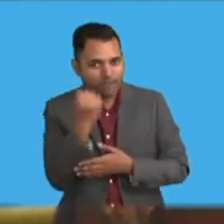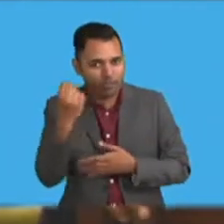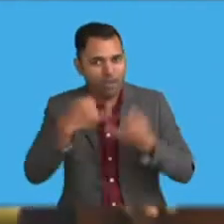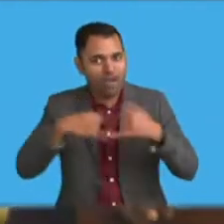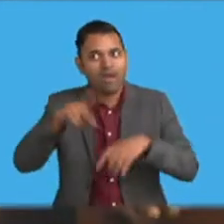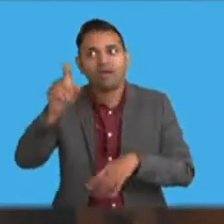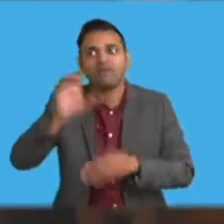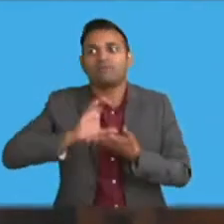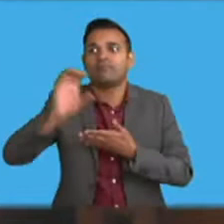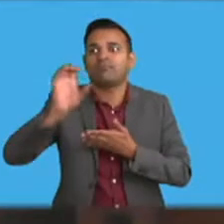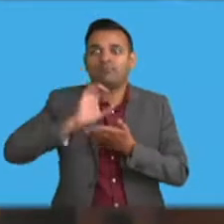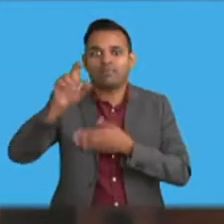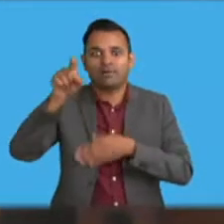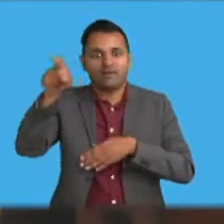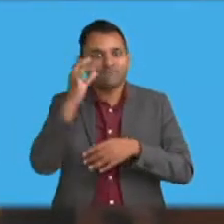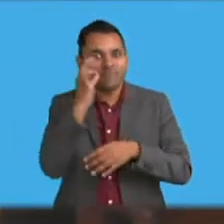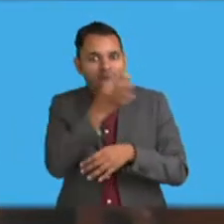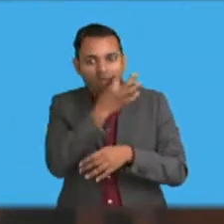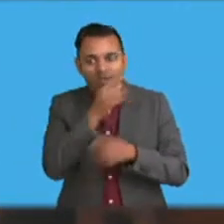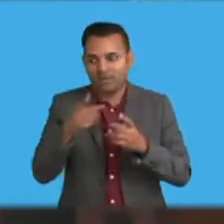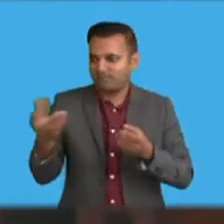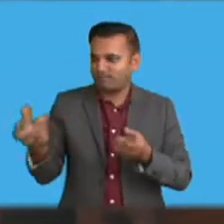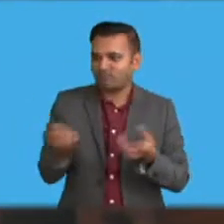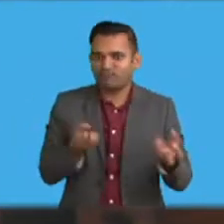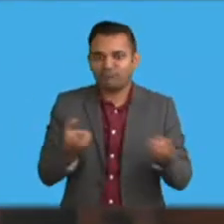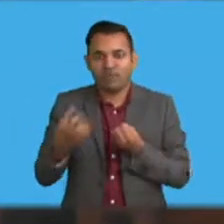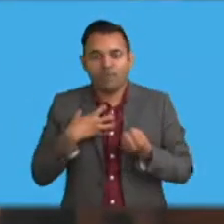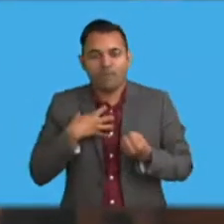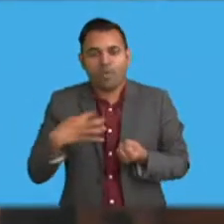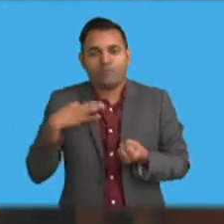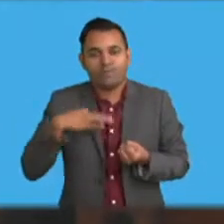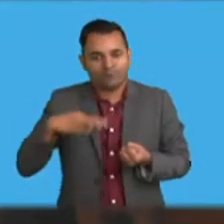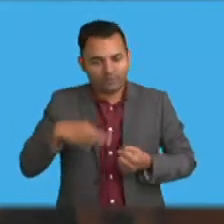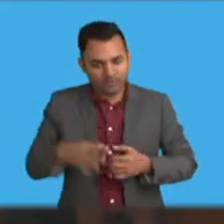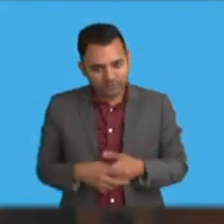Madam Speaker, Mr. Mateo Nambale